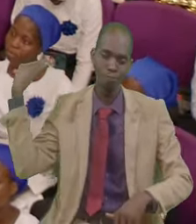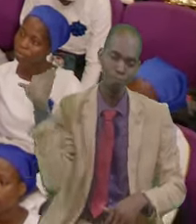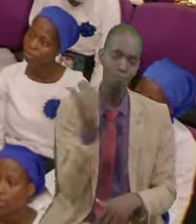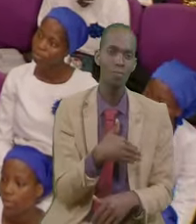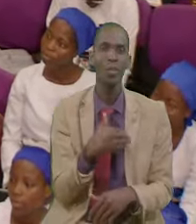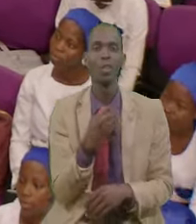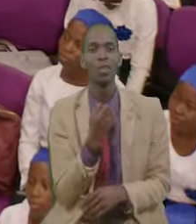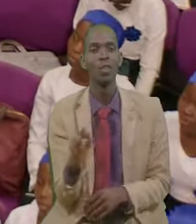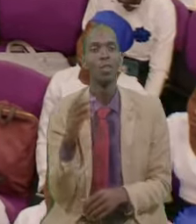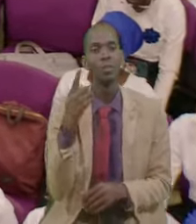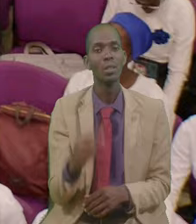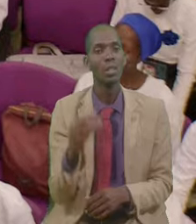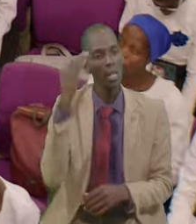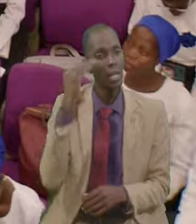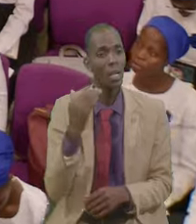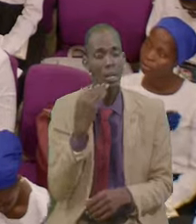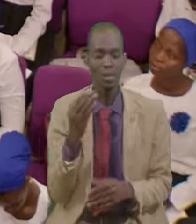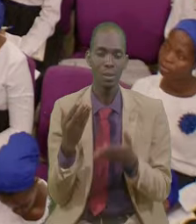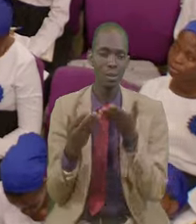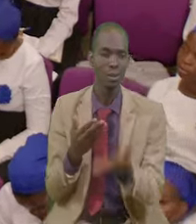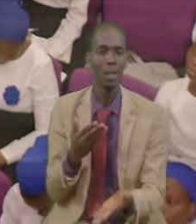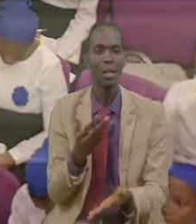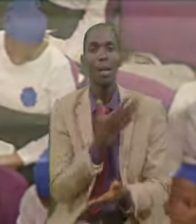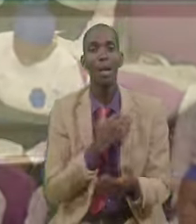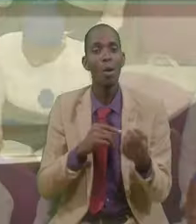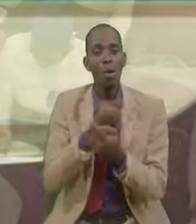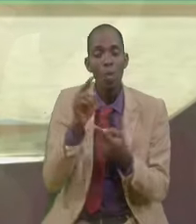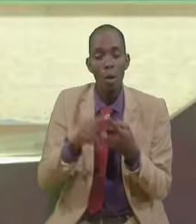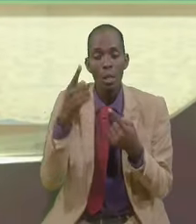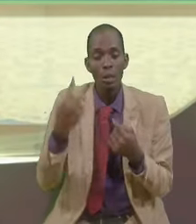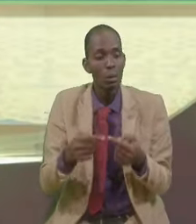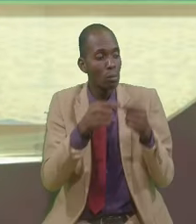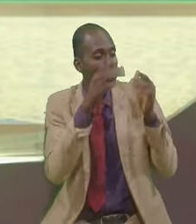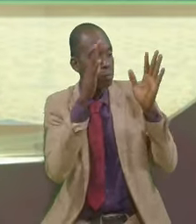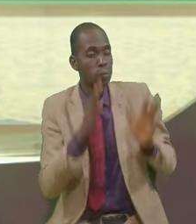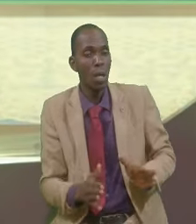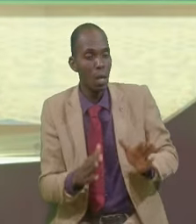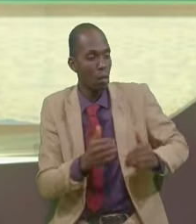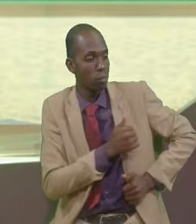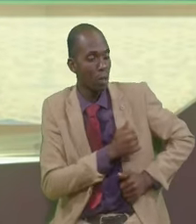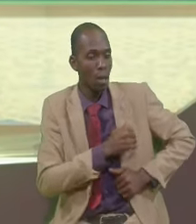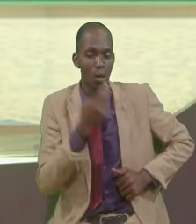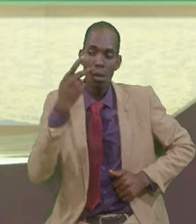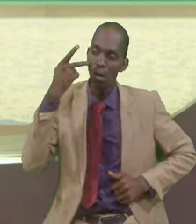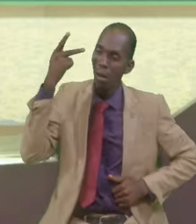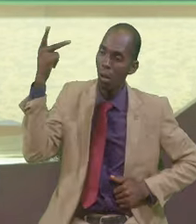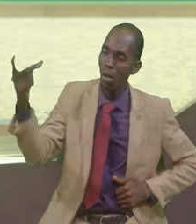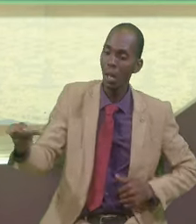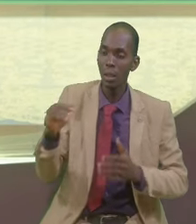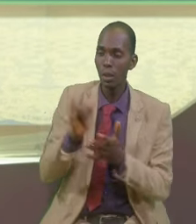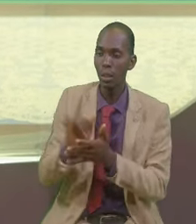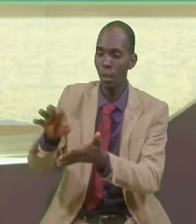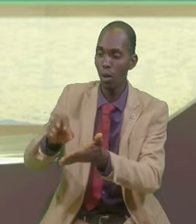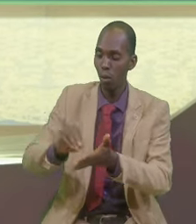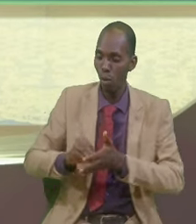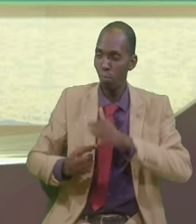cut off his head therewith. And when the Philistines saw that their champion was